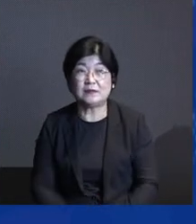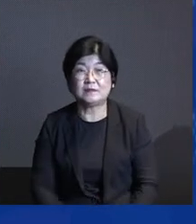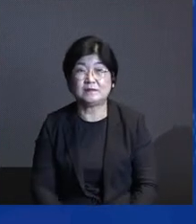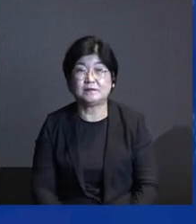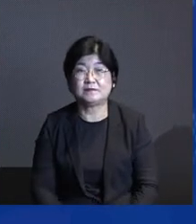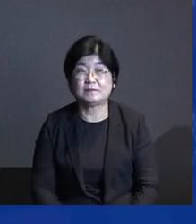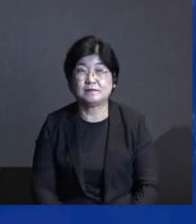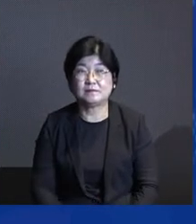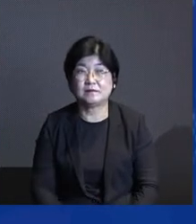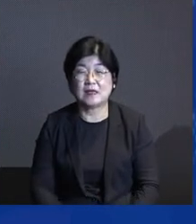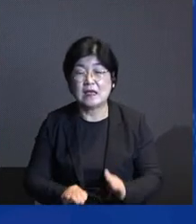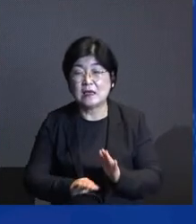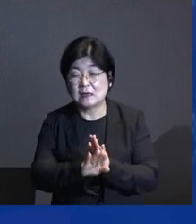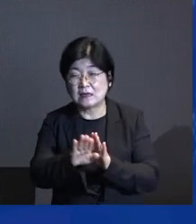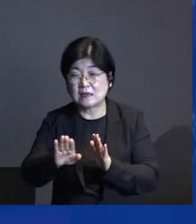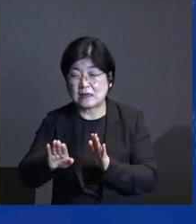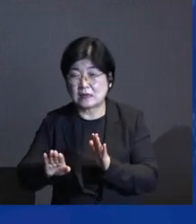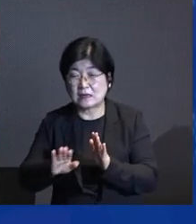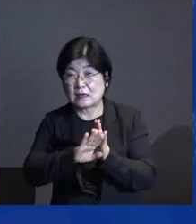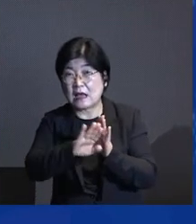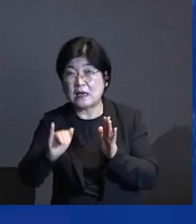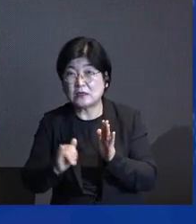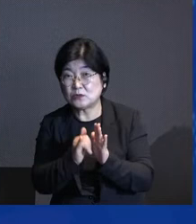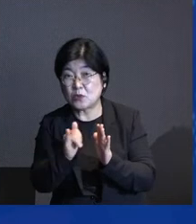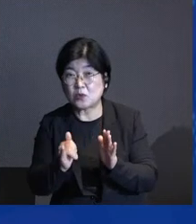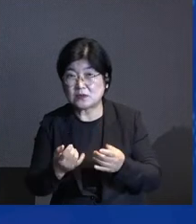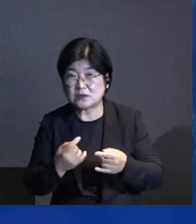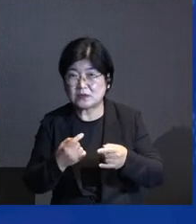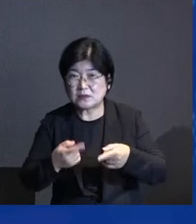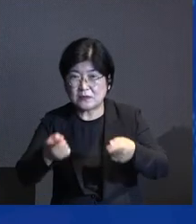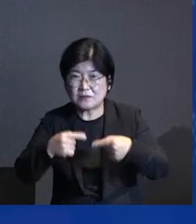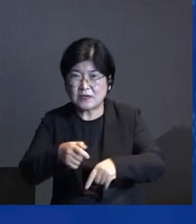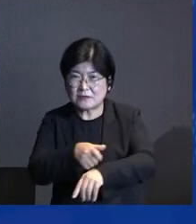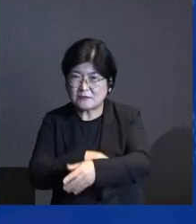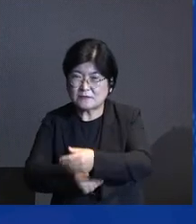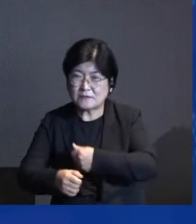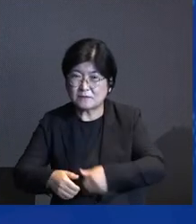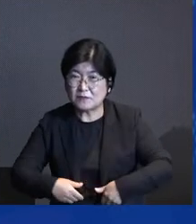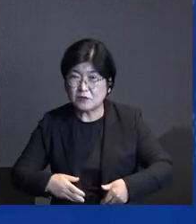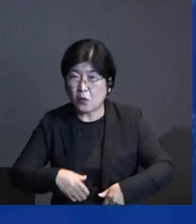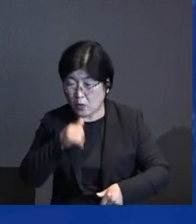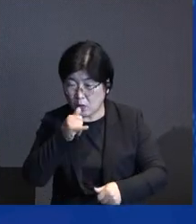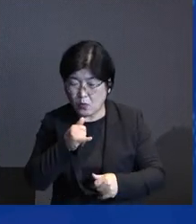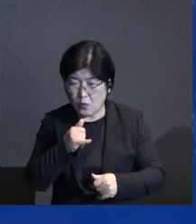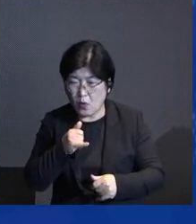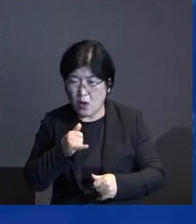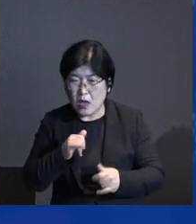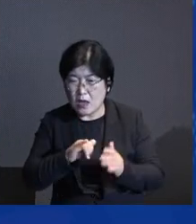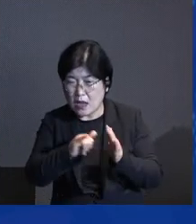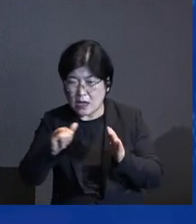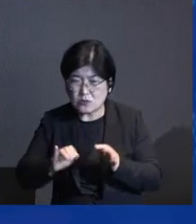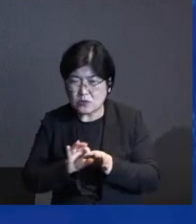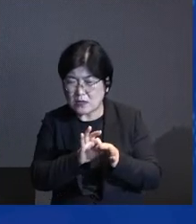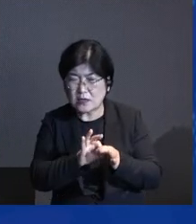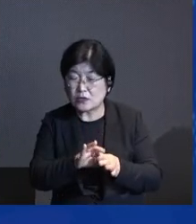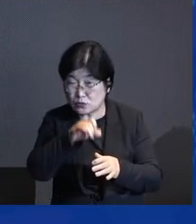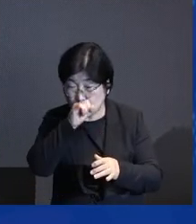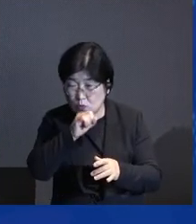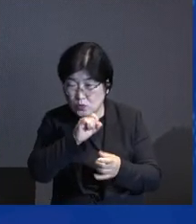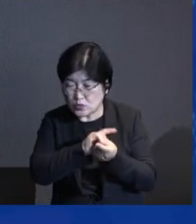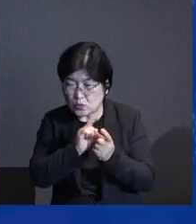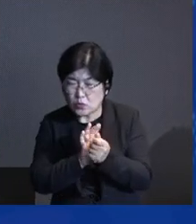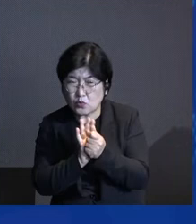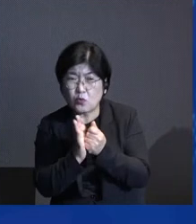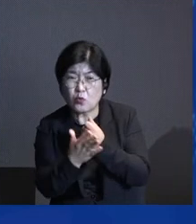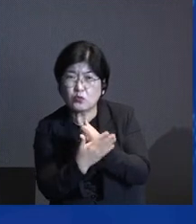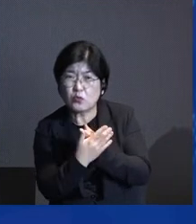counseling, drawing participation from family, and providing collaborative activity to foster family relationship